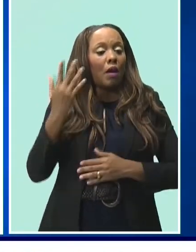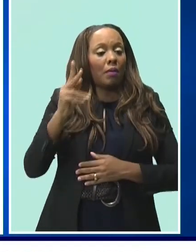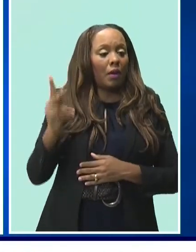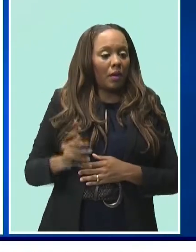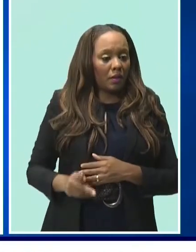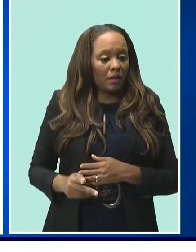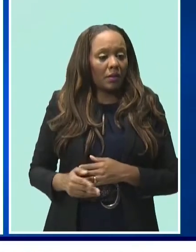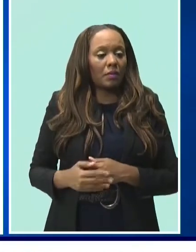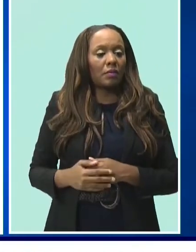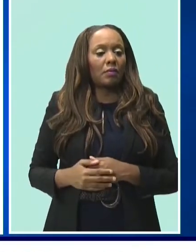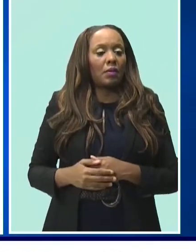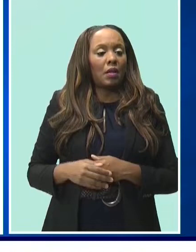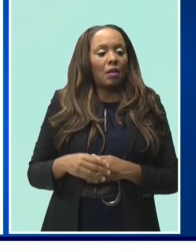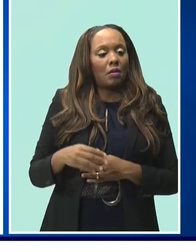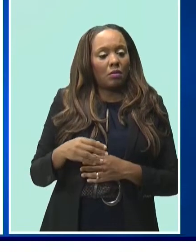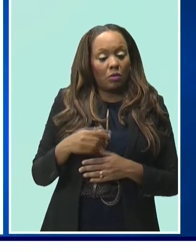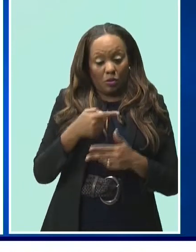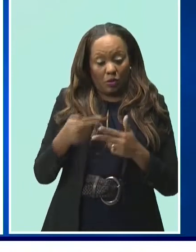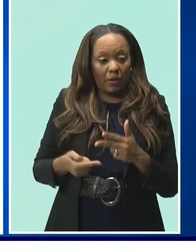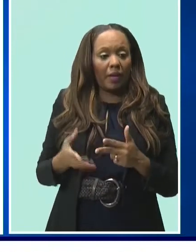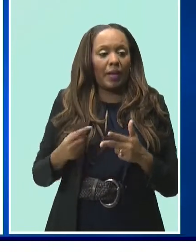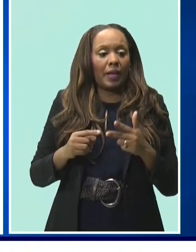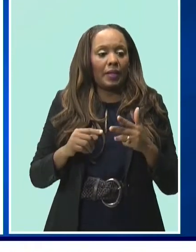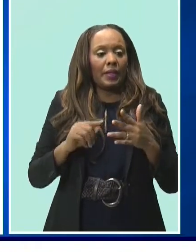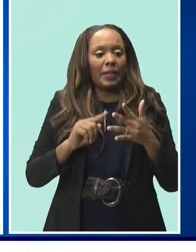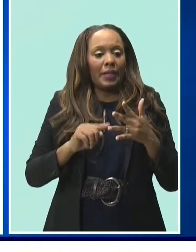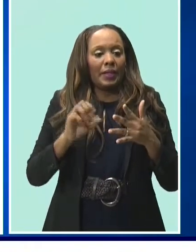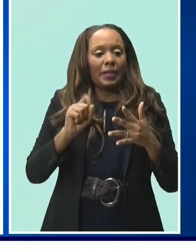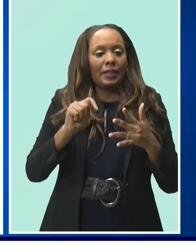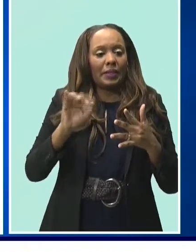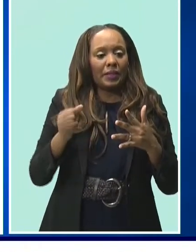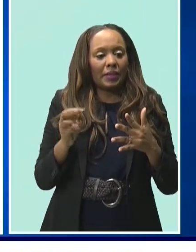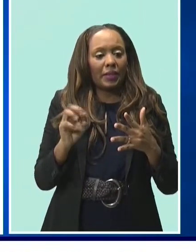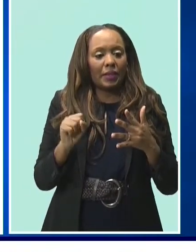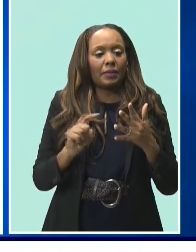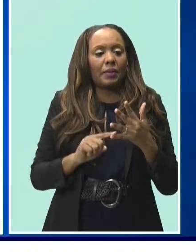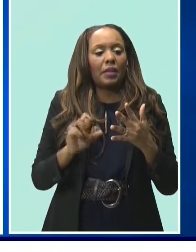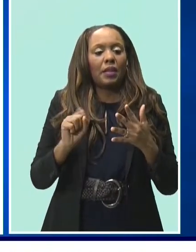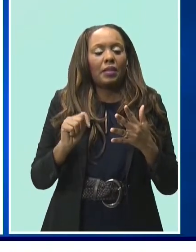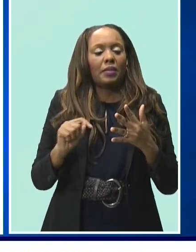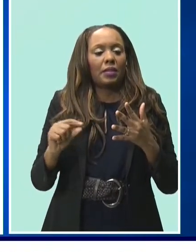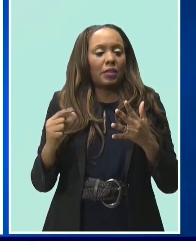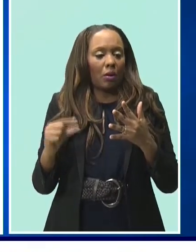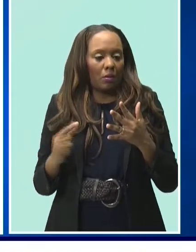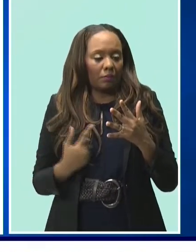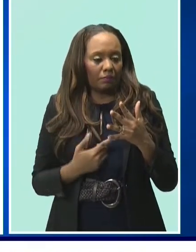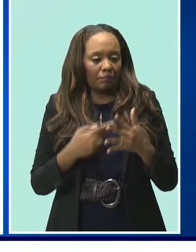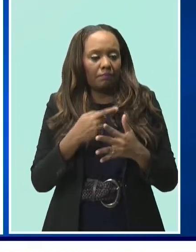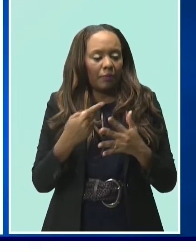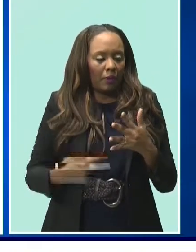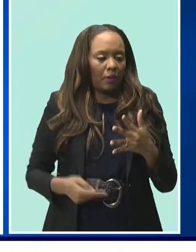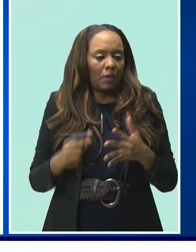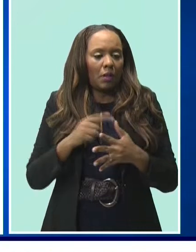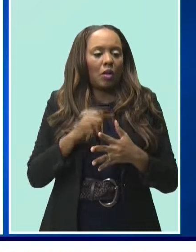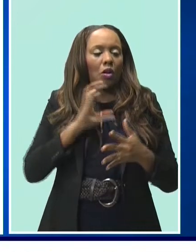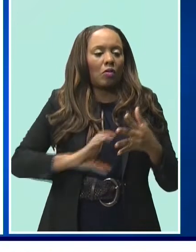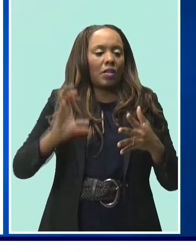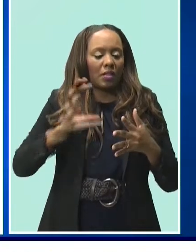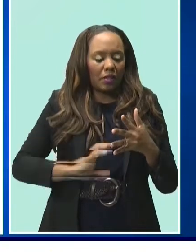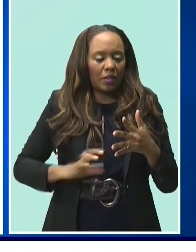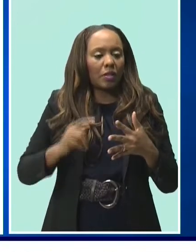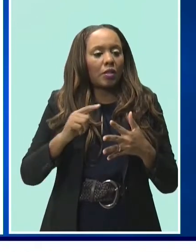top 5 parishes otherwise remained unchanged, with St. James and St. George making up the remaining top 5